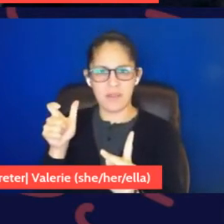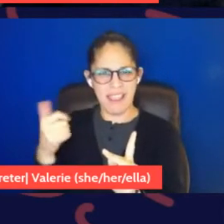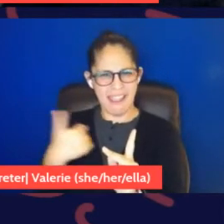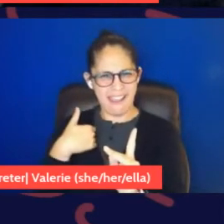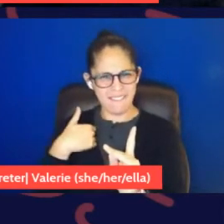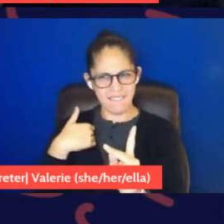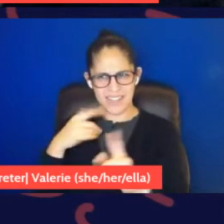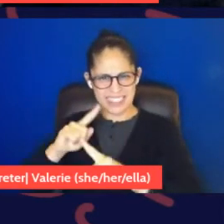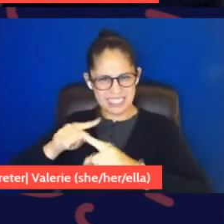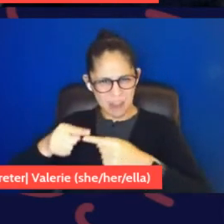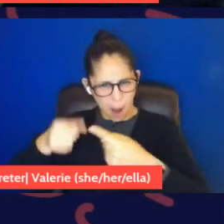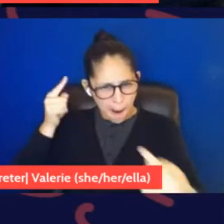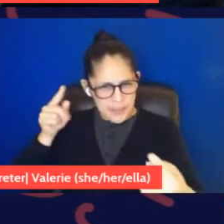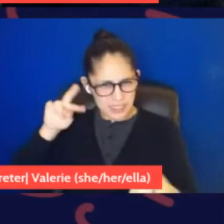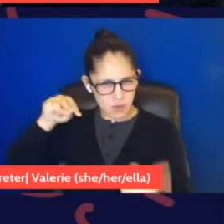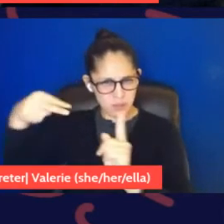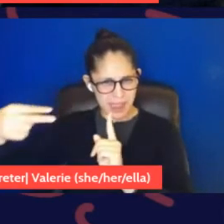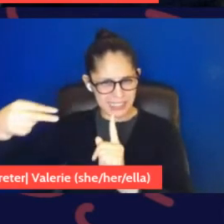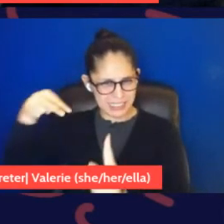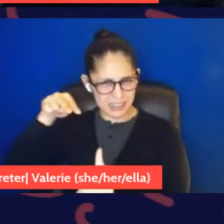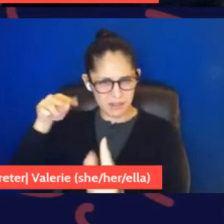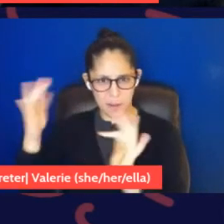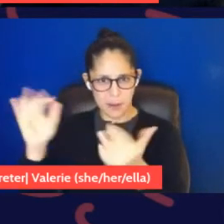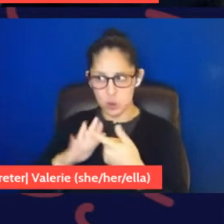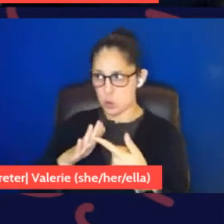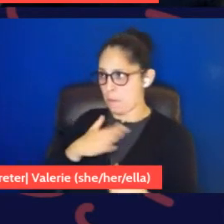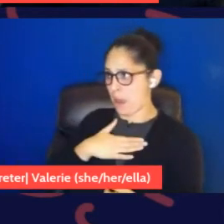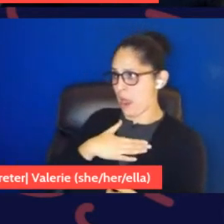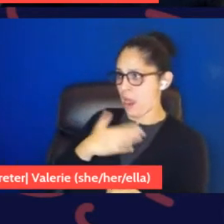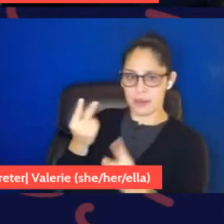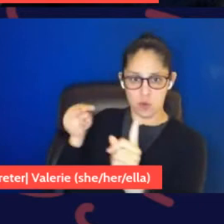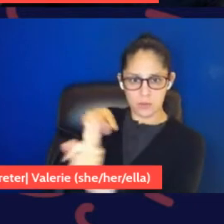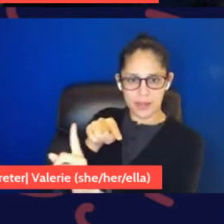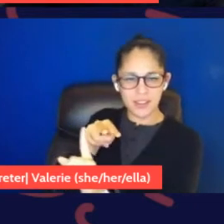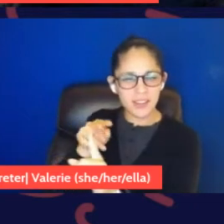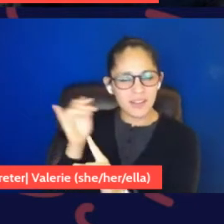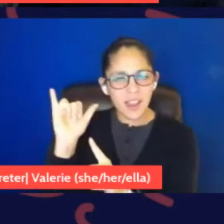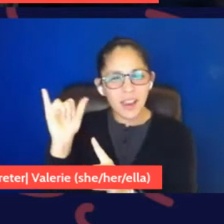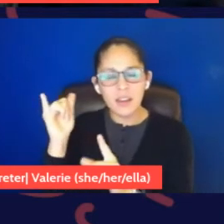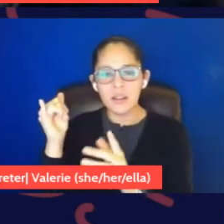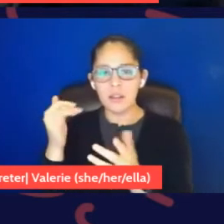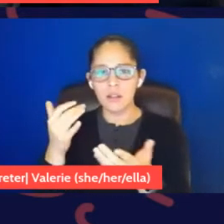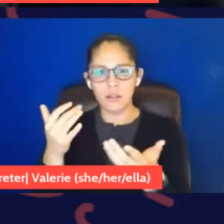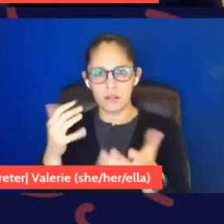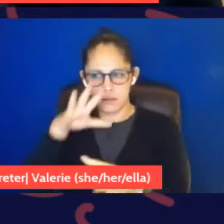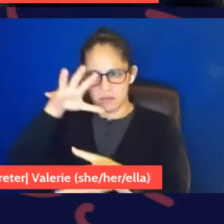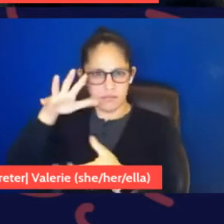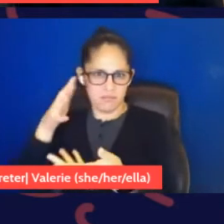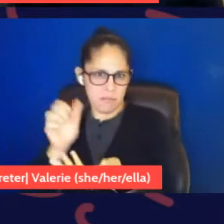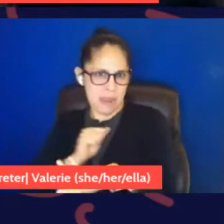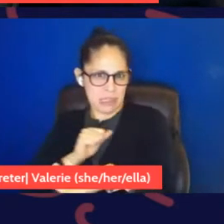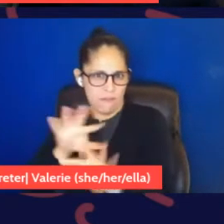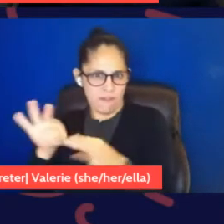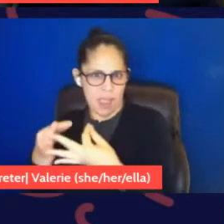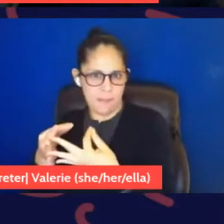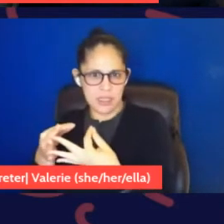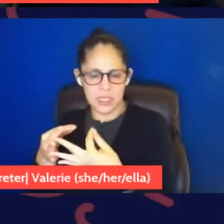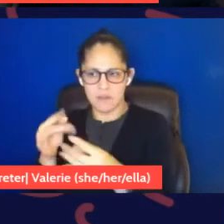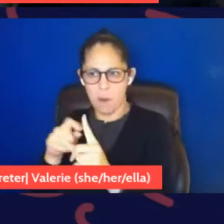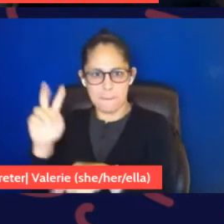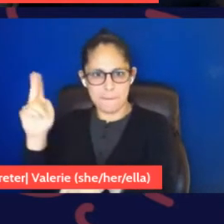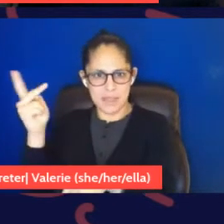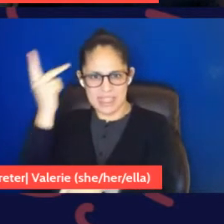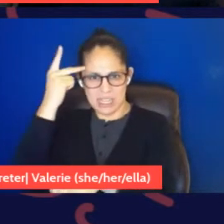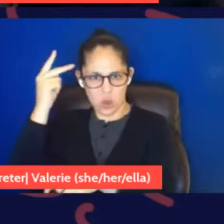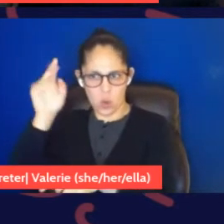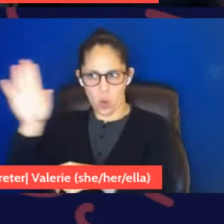mean, for one, being in a family with people whose political views have prevented us from speaking